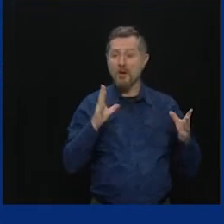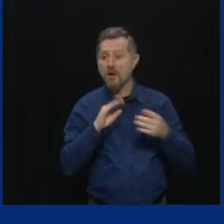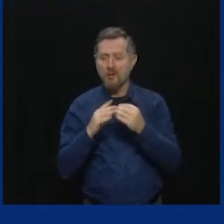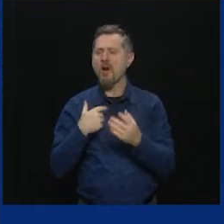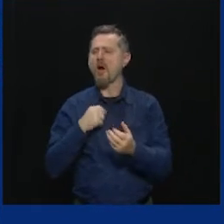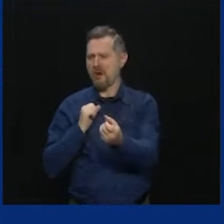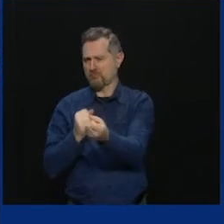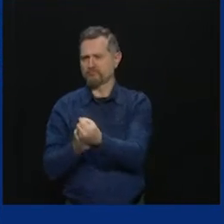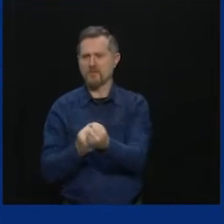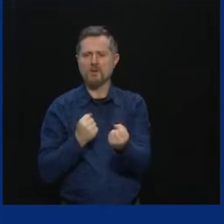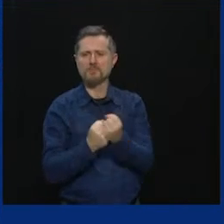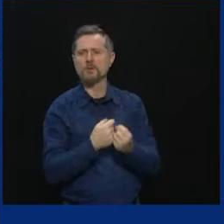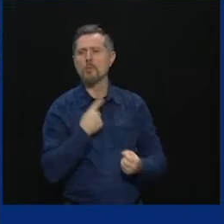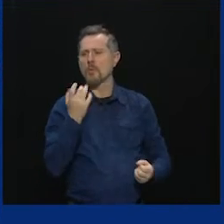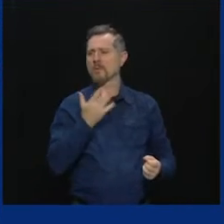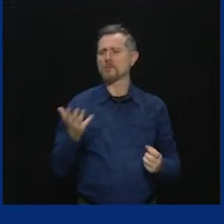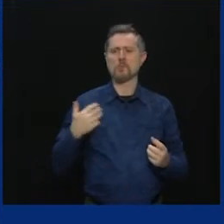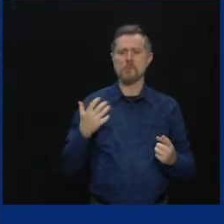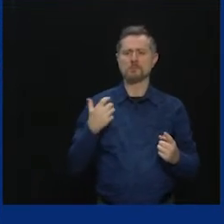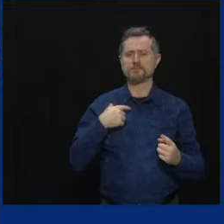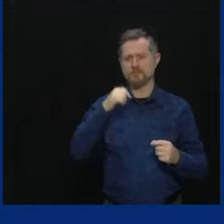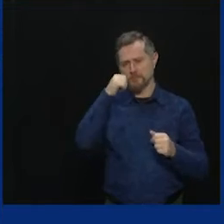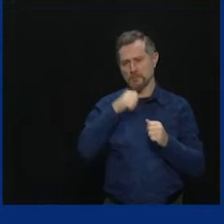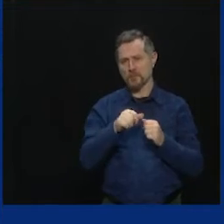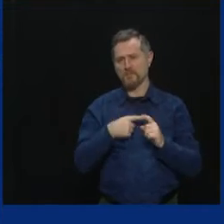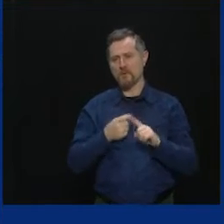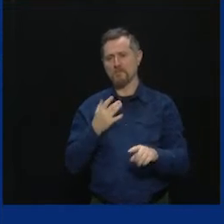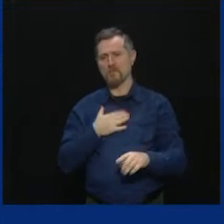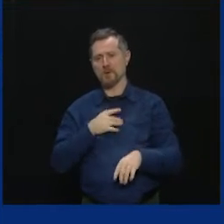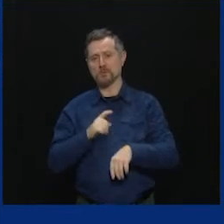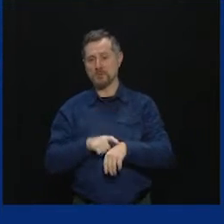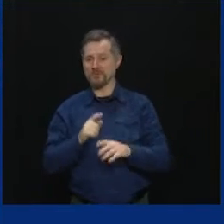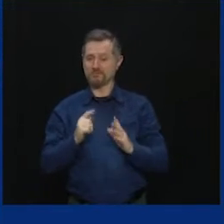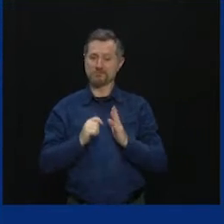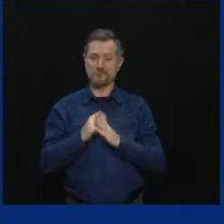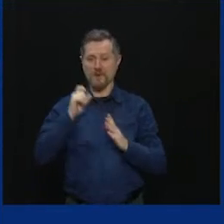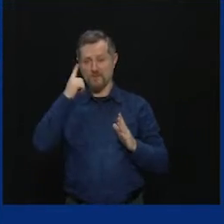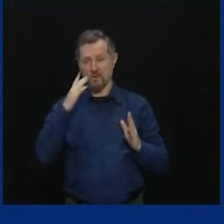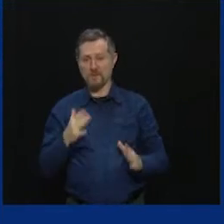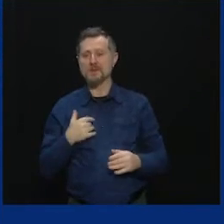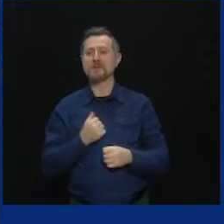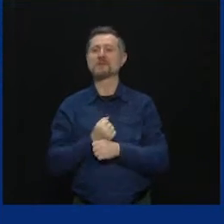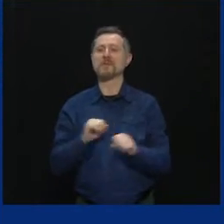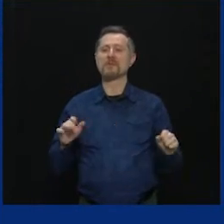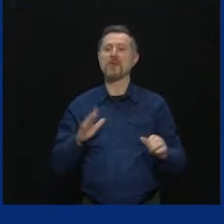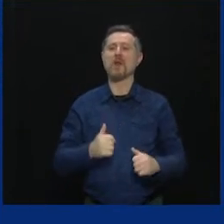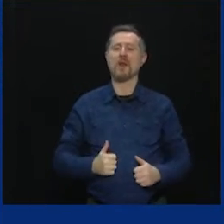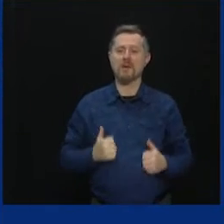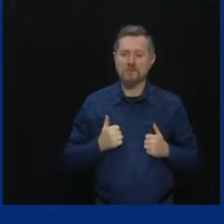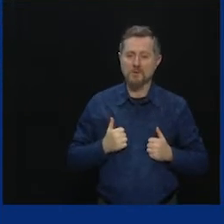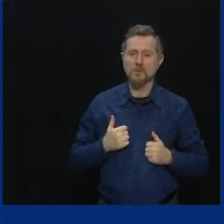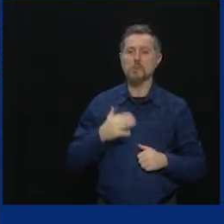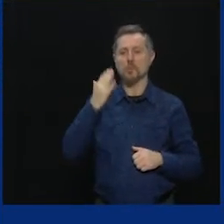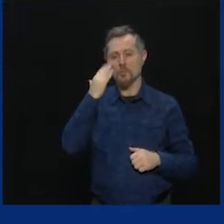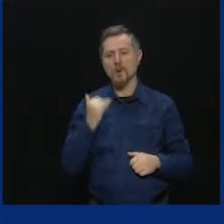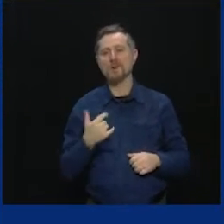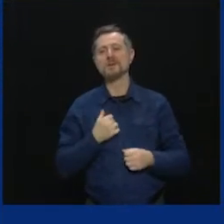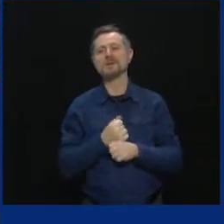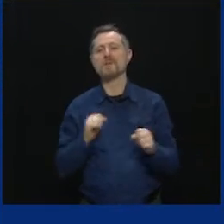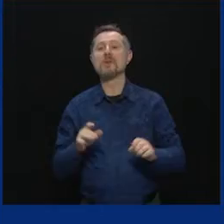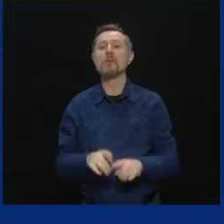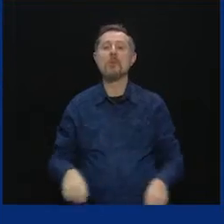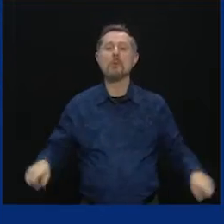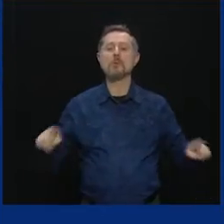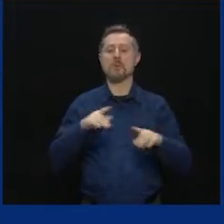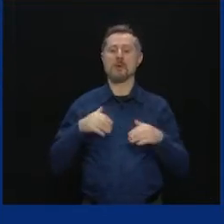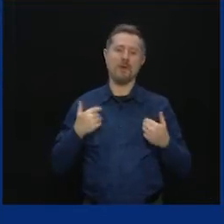legacies I want to have of my administration is that there were more lives saved because we stood up and fought back and save the lives of our young people.